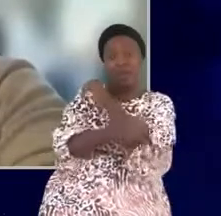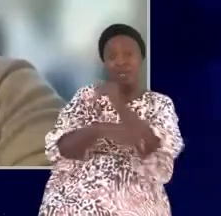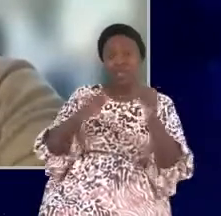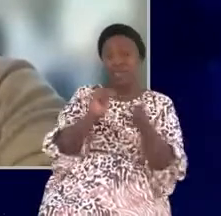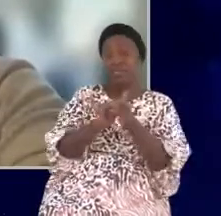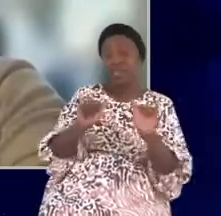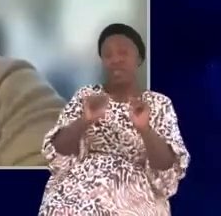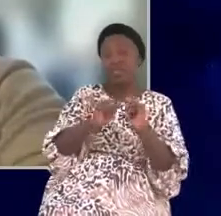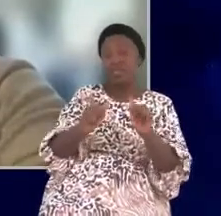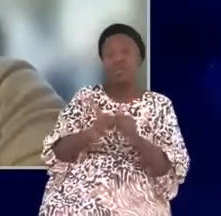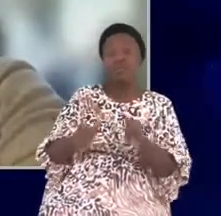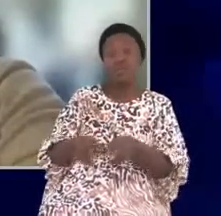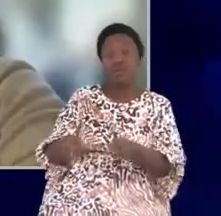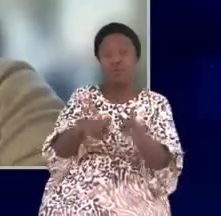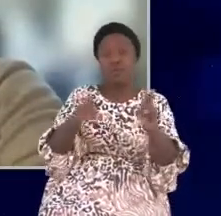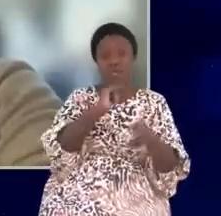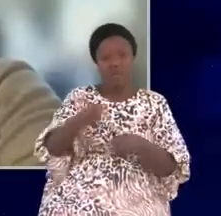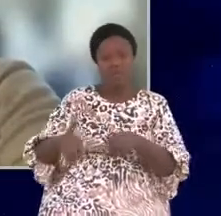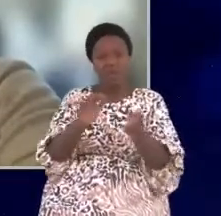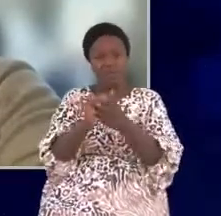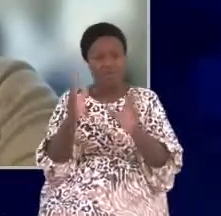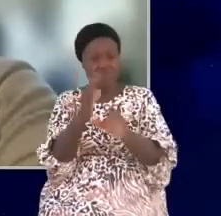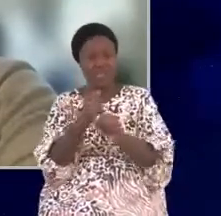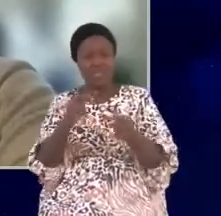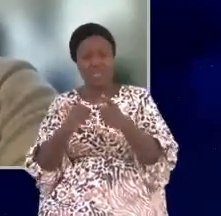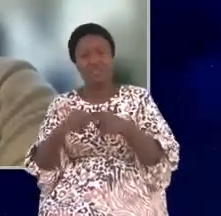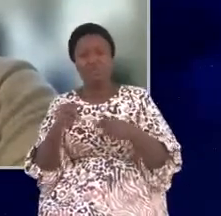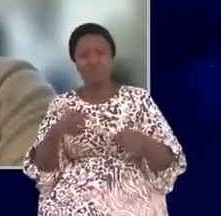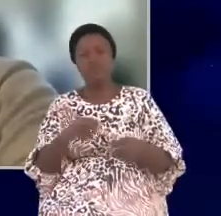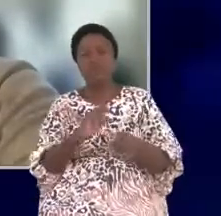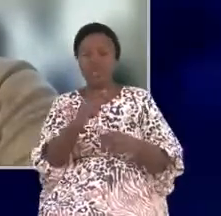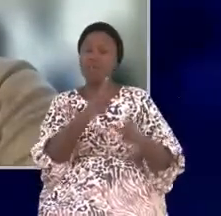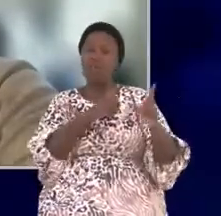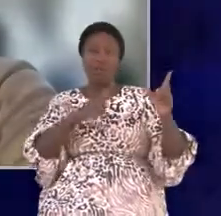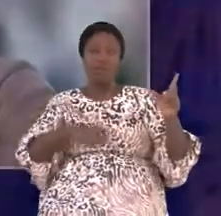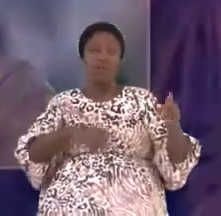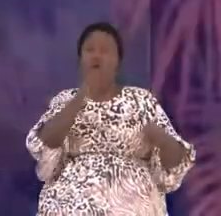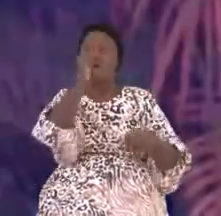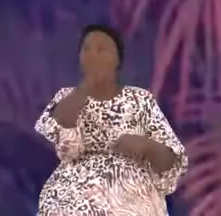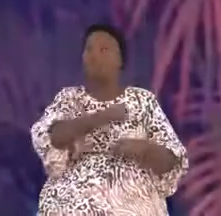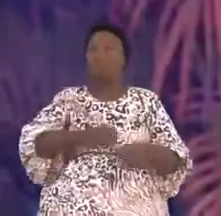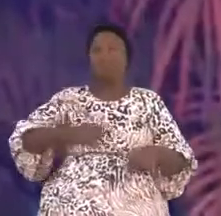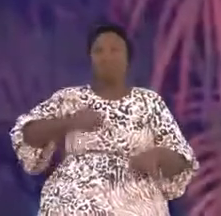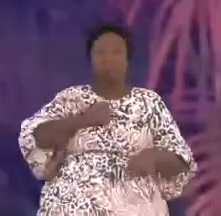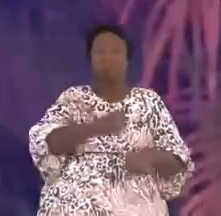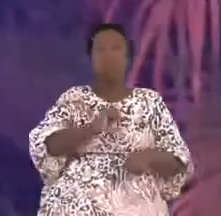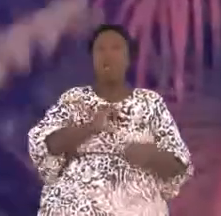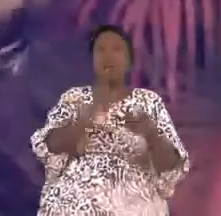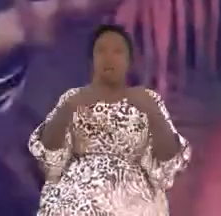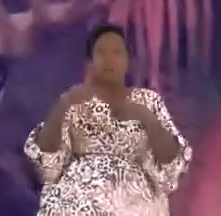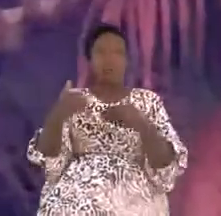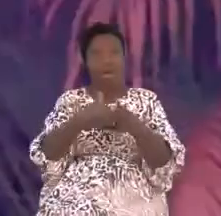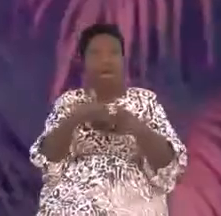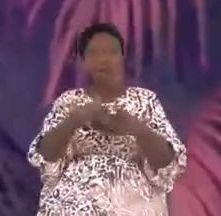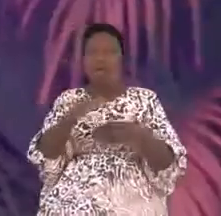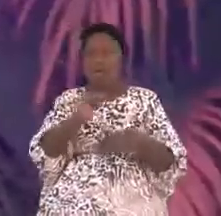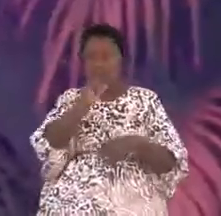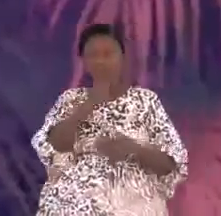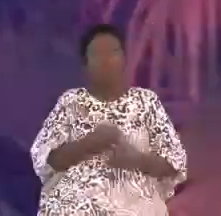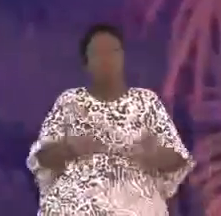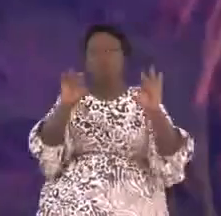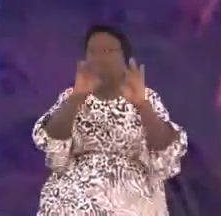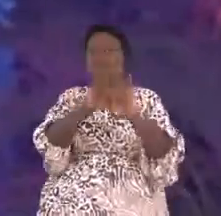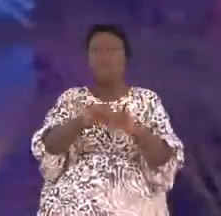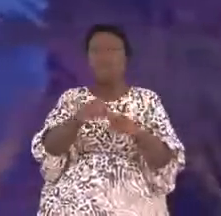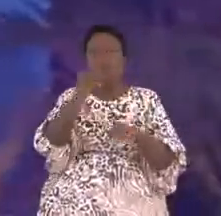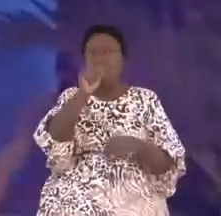road you take and you see lord i'm sorry i come back i'm not worthy i'm not